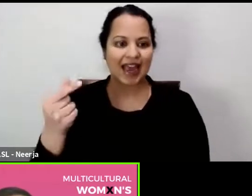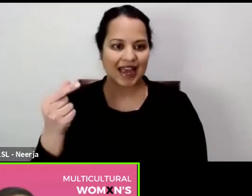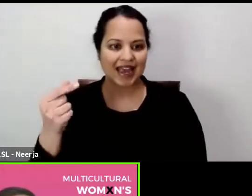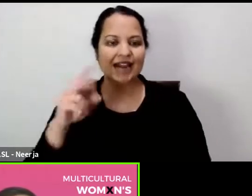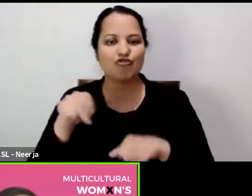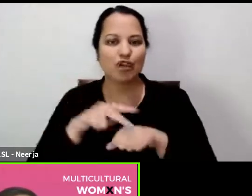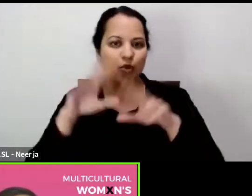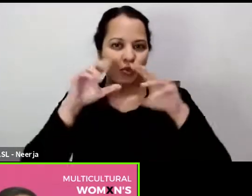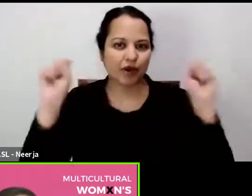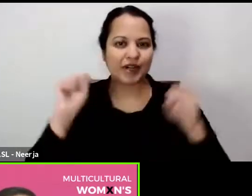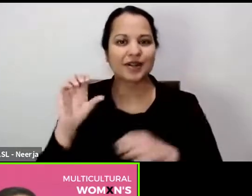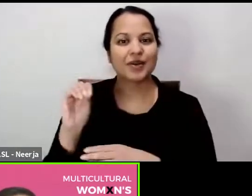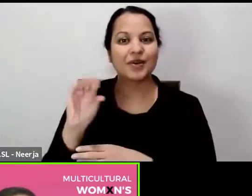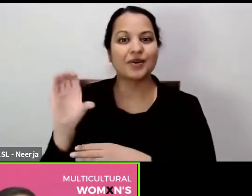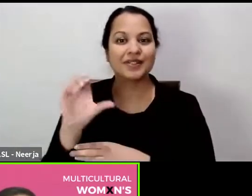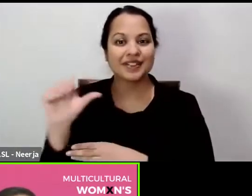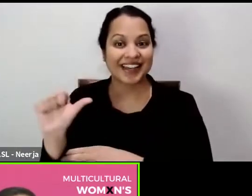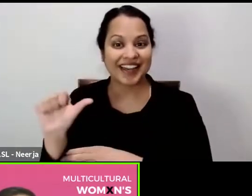remarks.